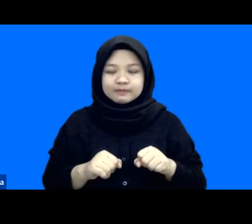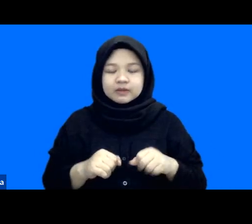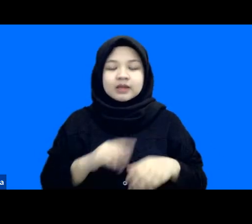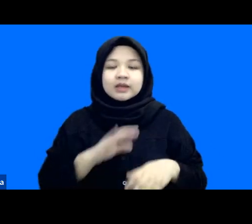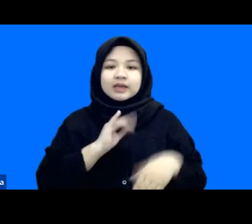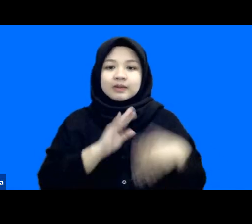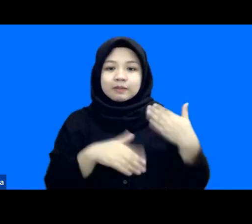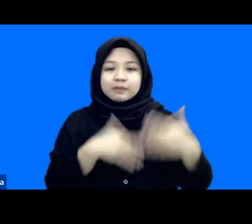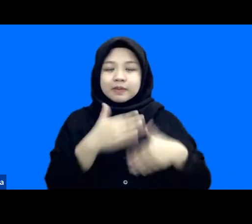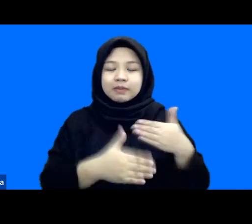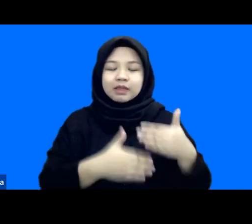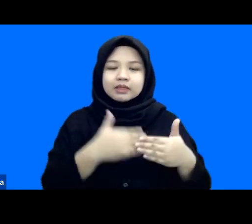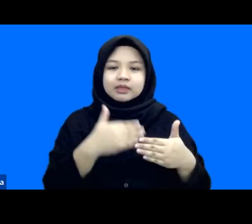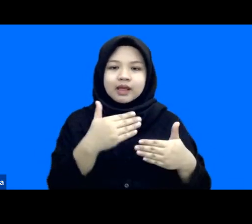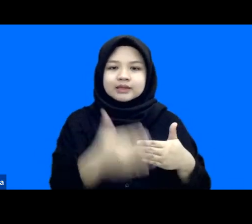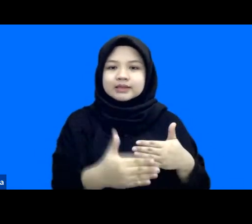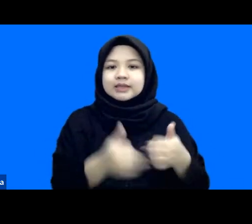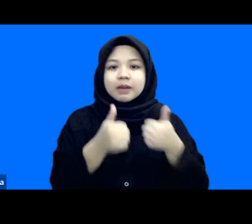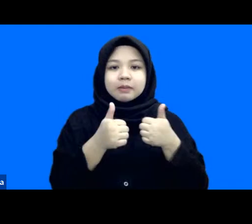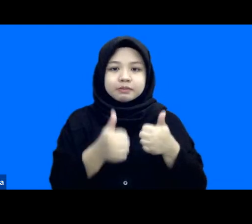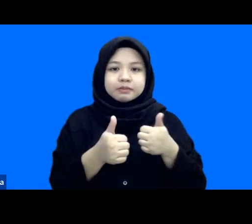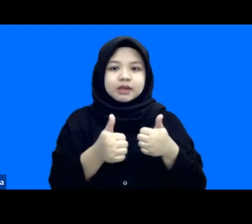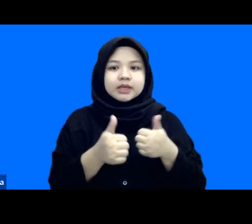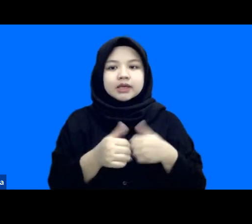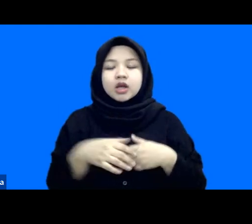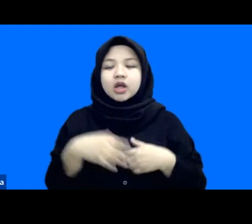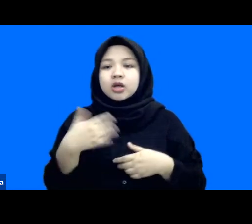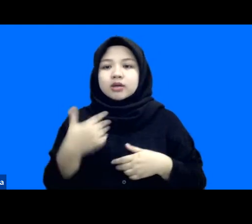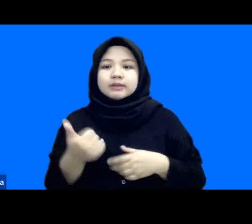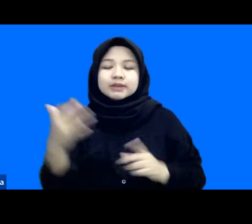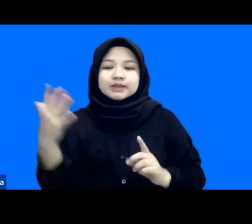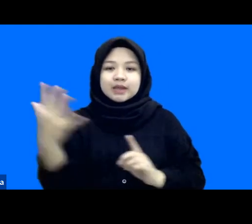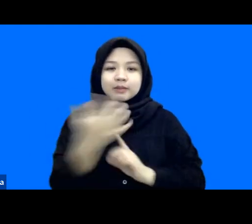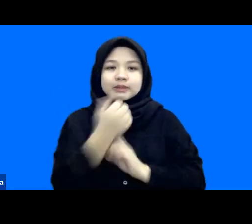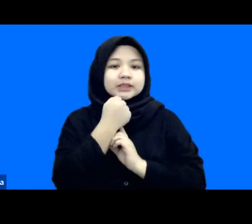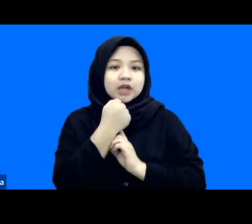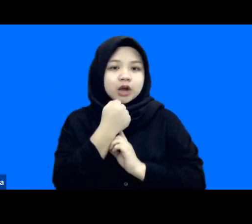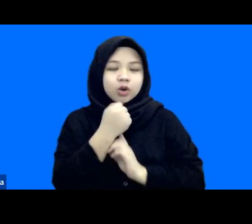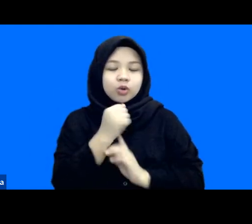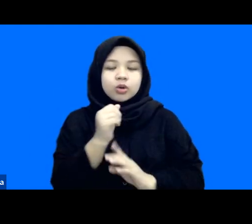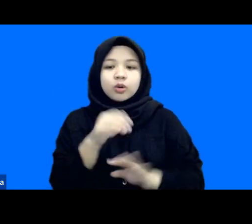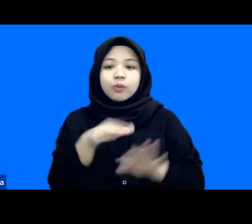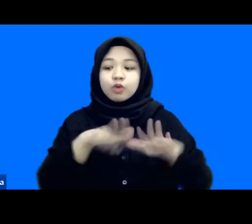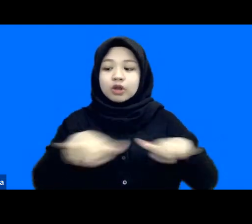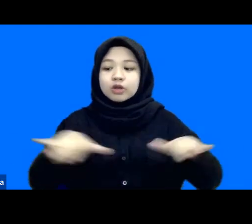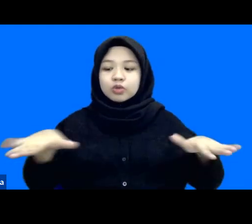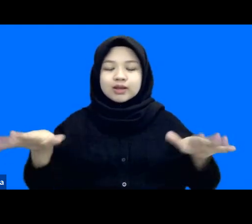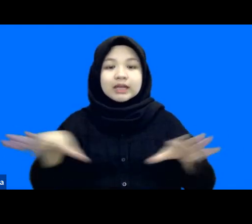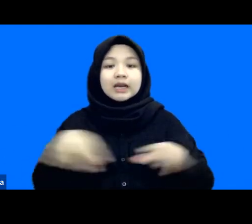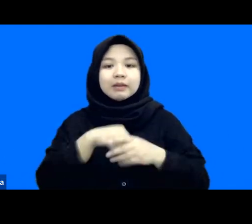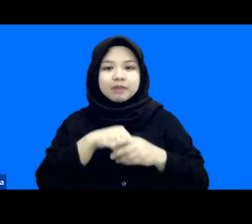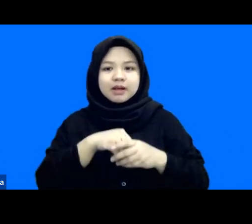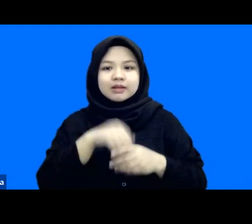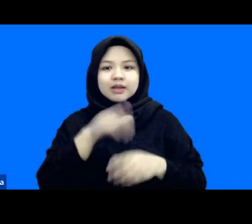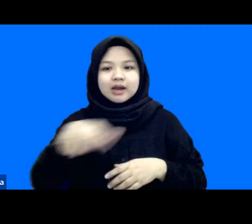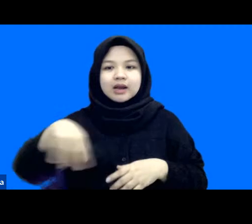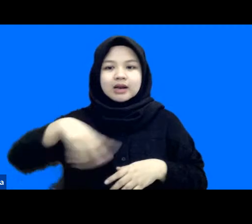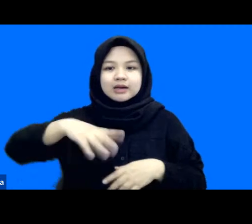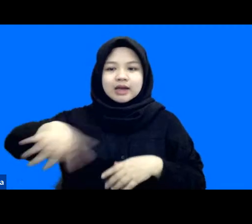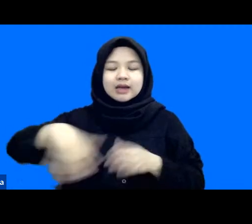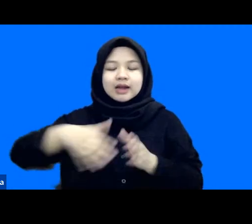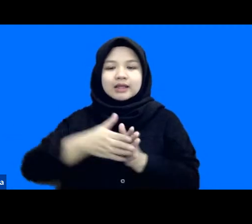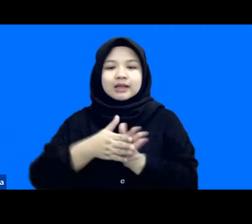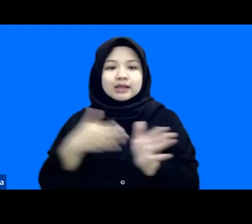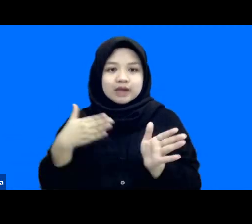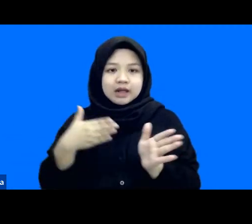really reach the most marginalized children and young people. So really, I think having that at its core in a system, especially moving